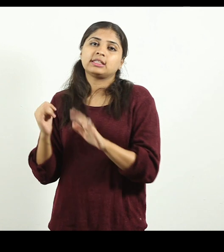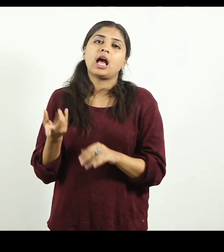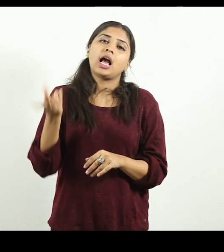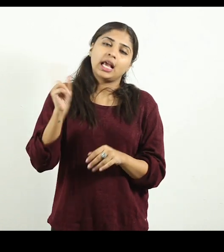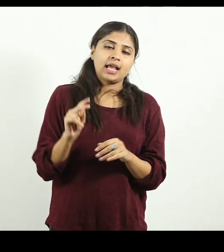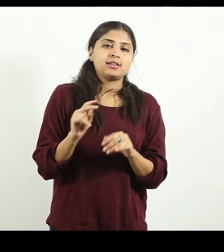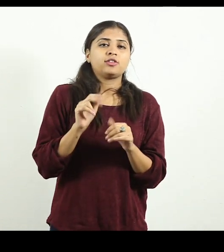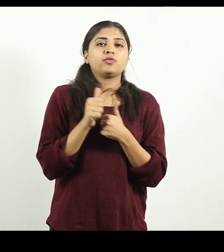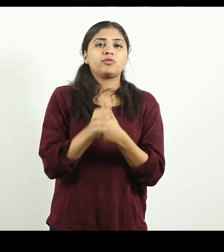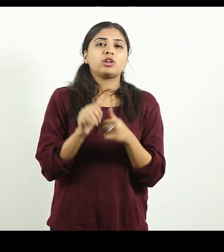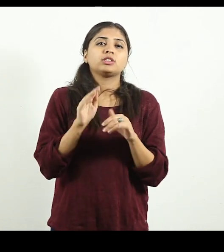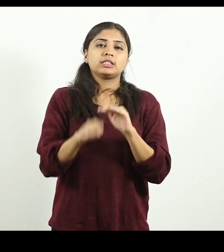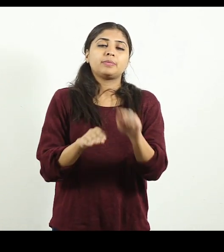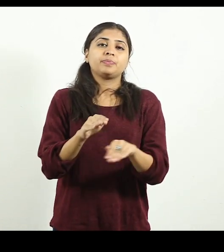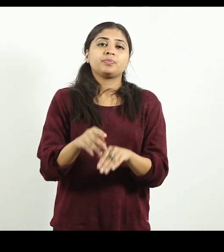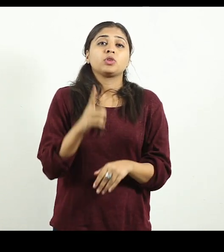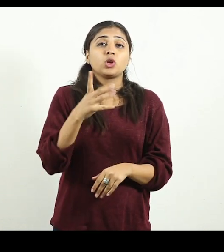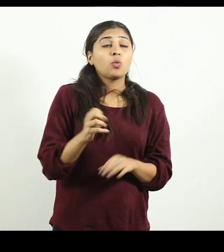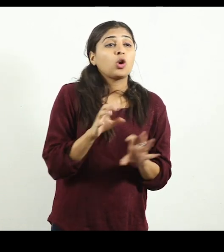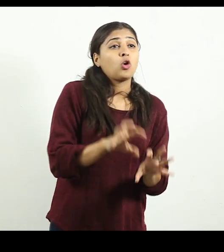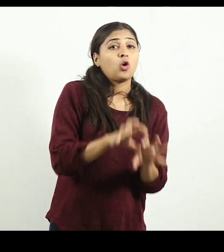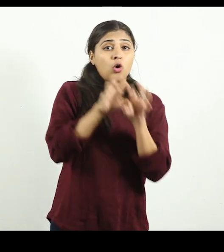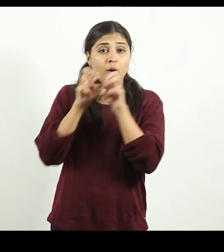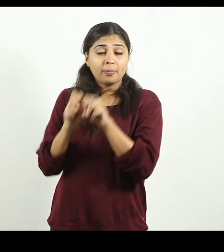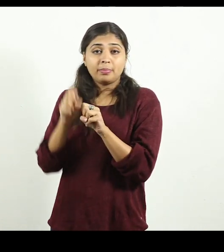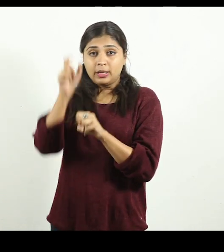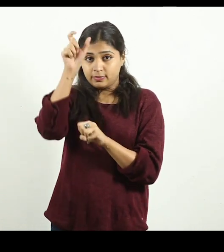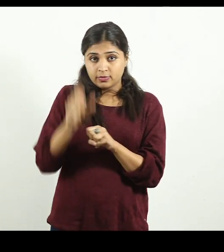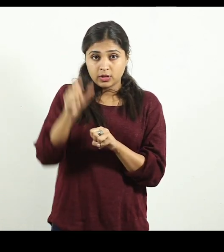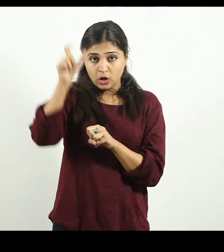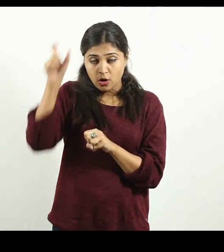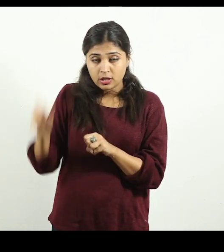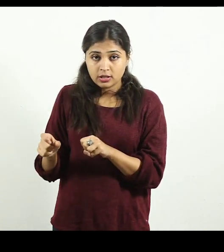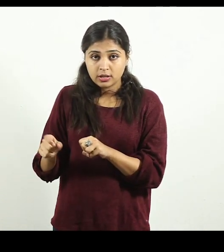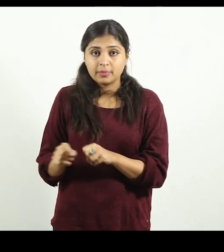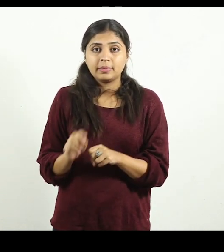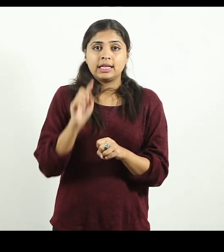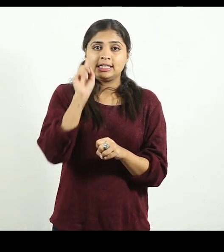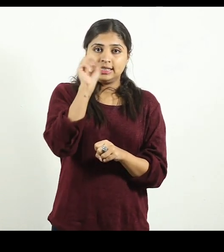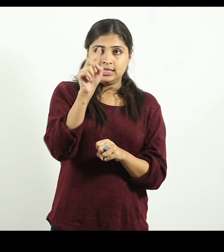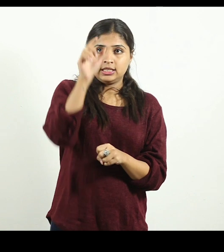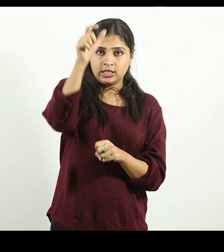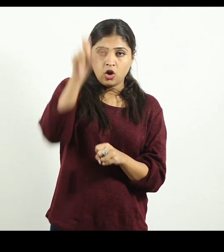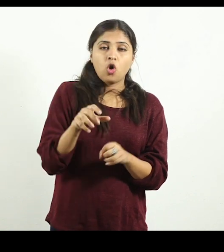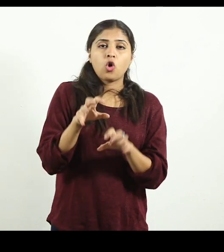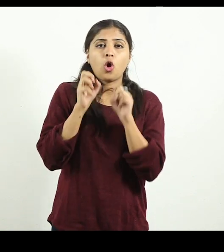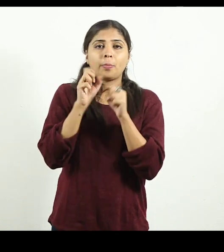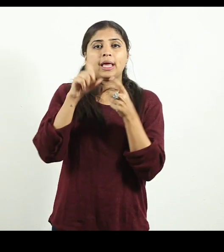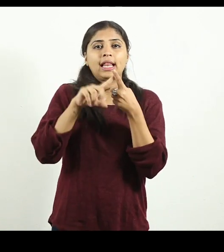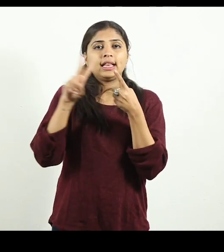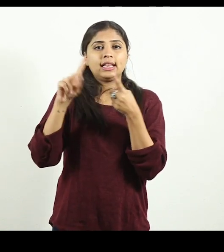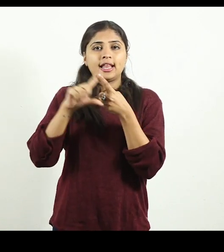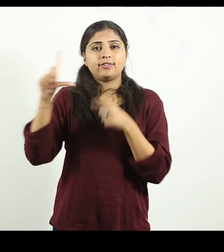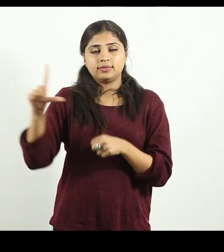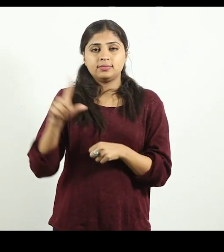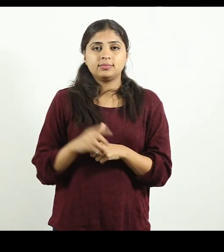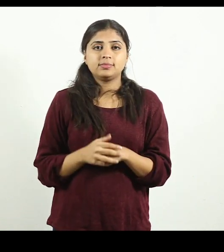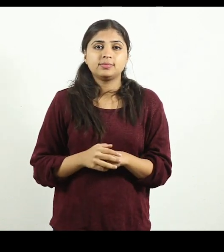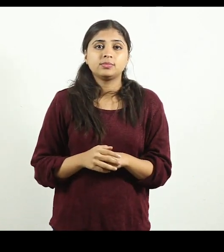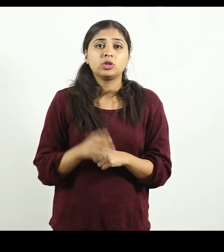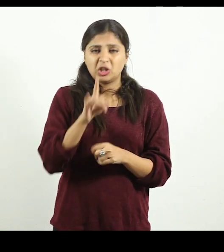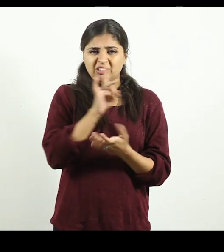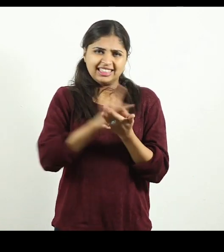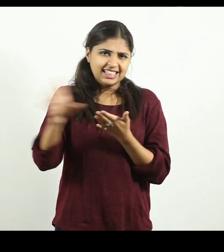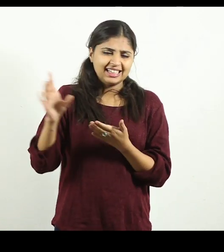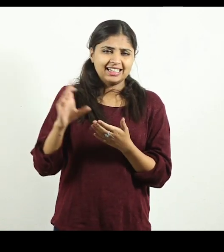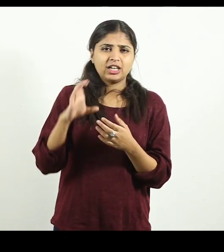a column to sort by, select the entry and then click Copy Level. To delete a column to sort by, select the entry and then click Delete